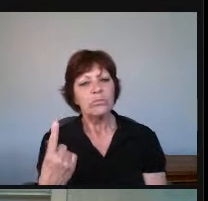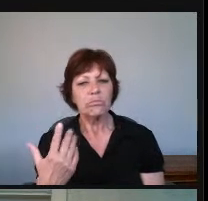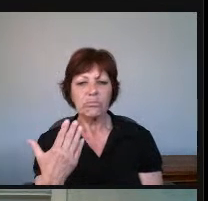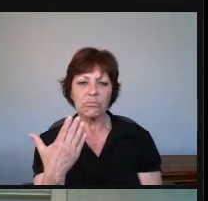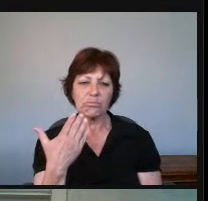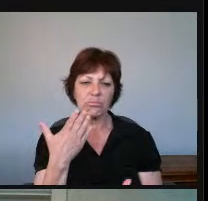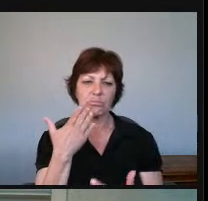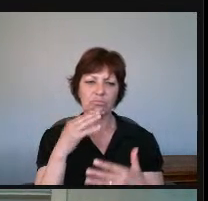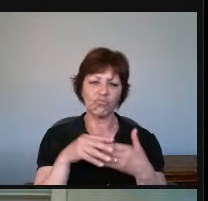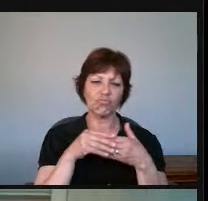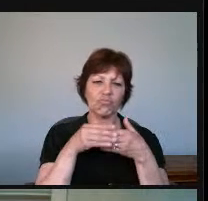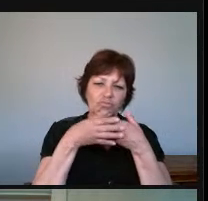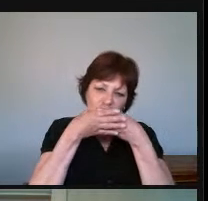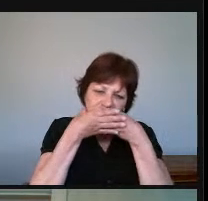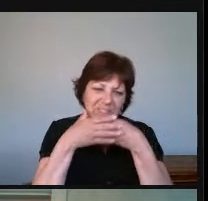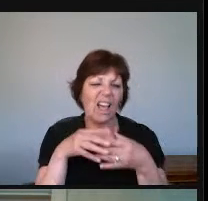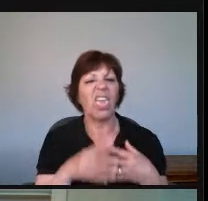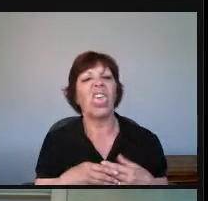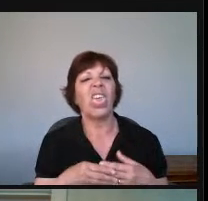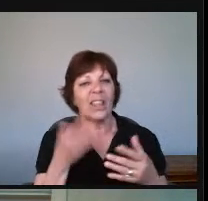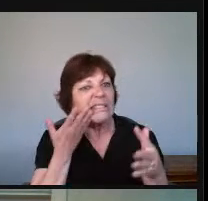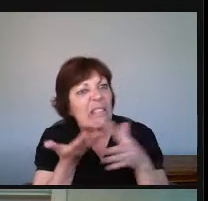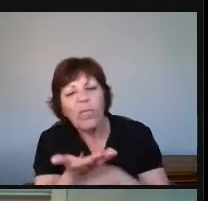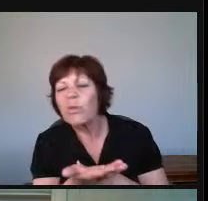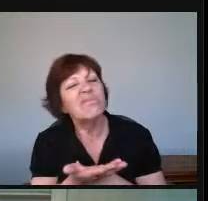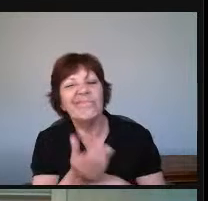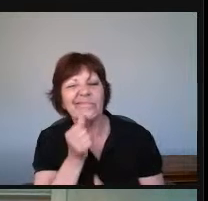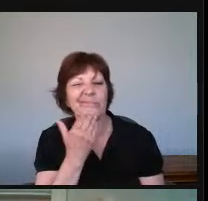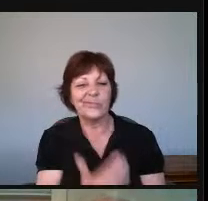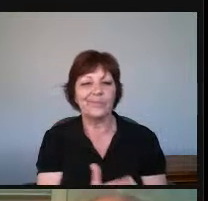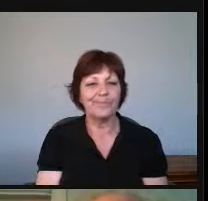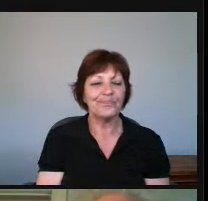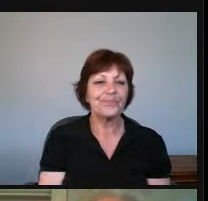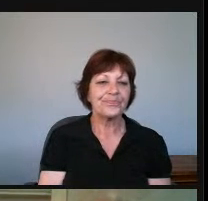some integrity to it, not this really flimsy stuff you can see through. And